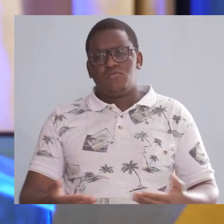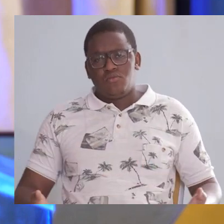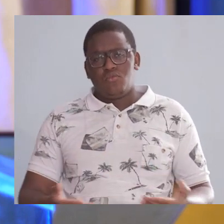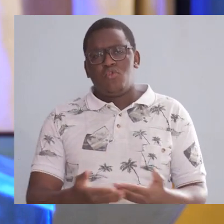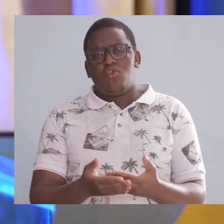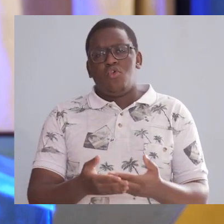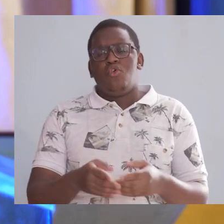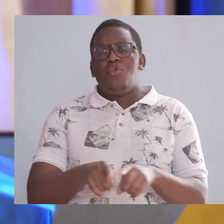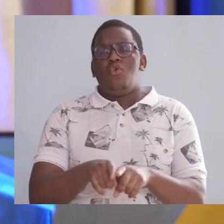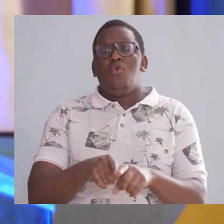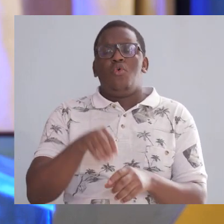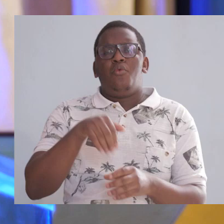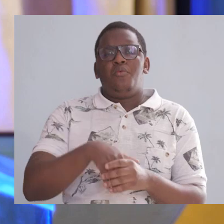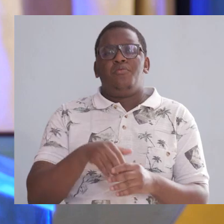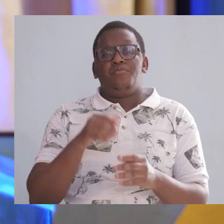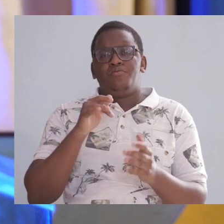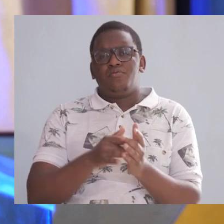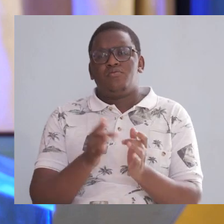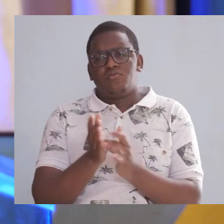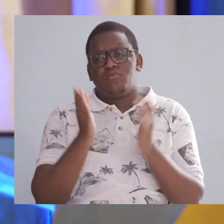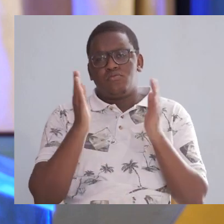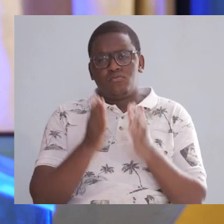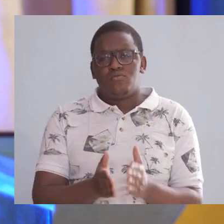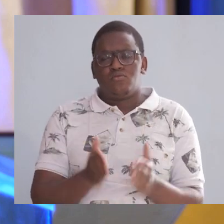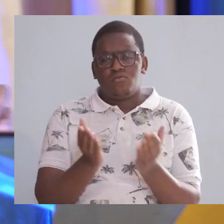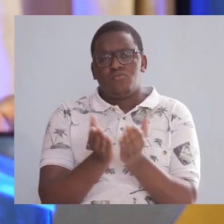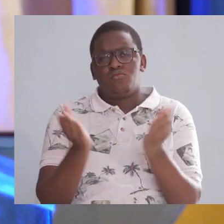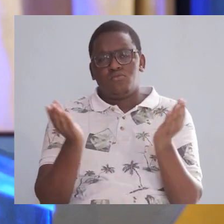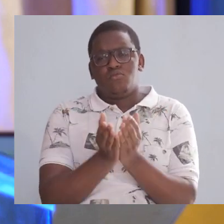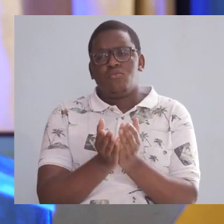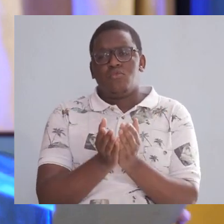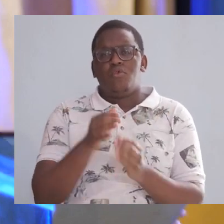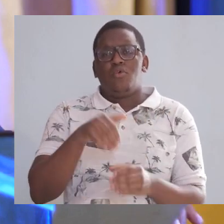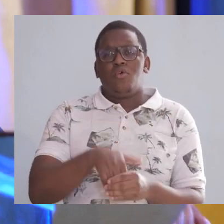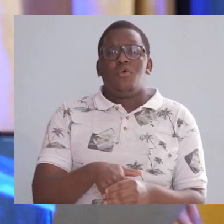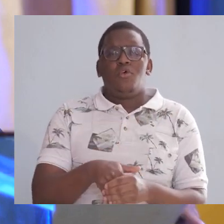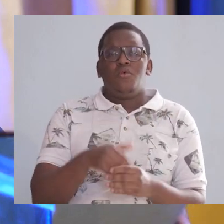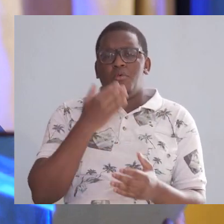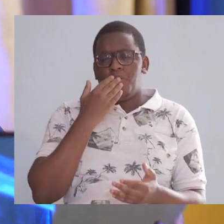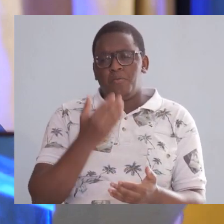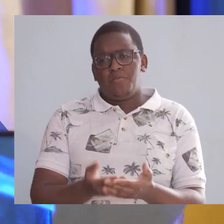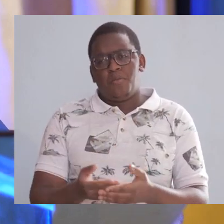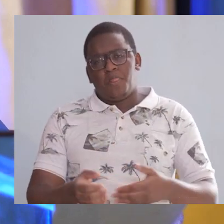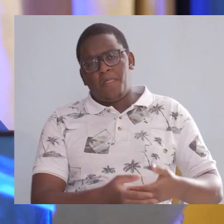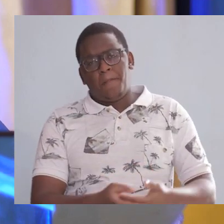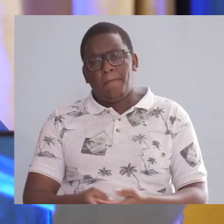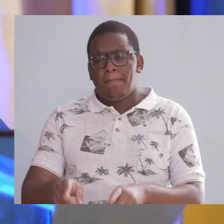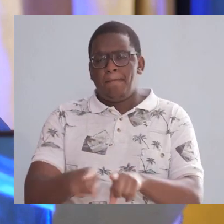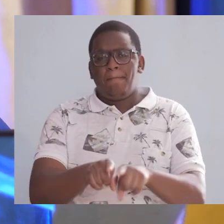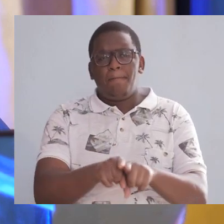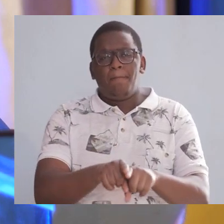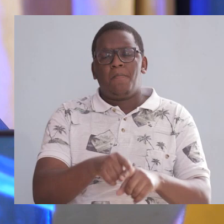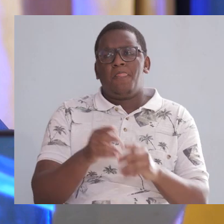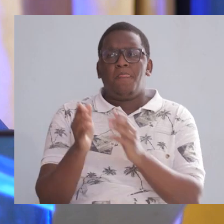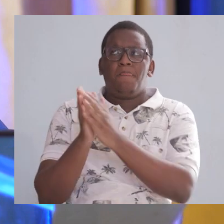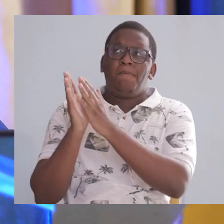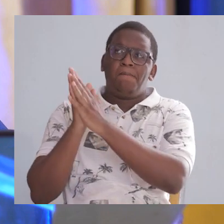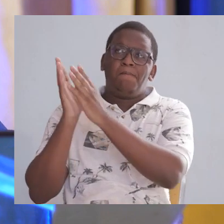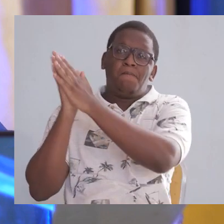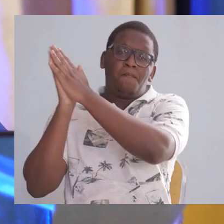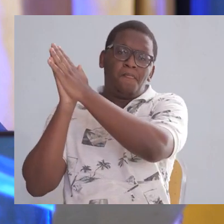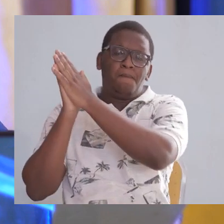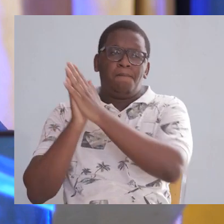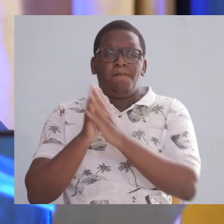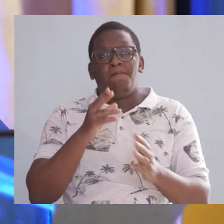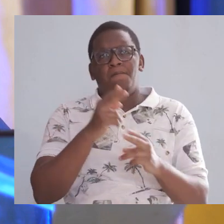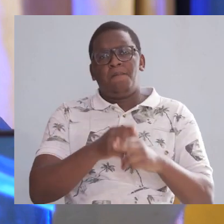all, except, Lord Jesus, you be with my spirit, with my tongue, mind and body. Help me to share it in a manner that brings glory to your name, that will